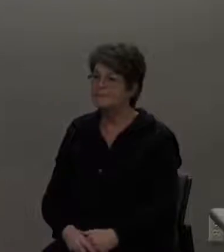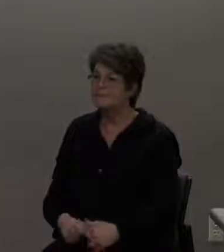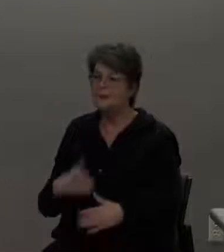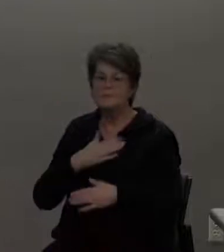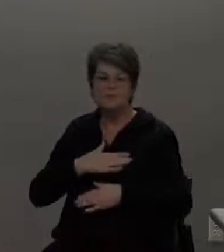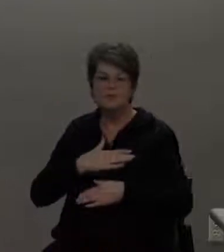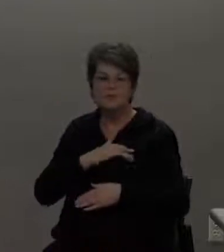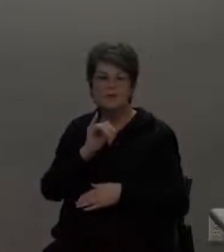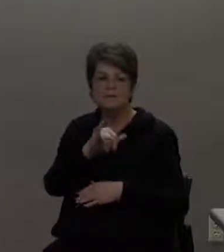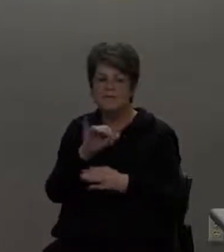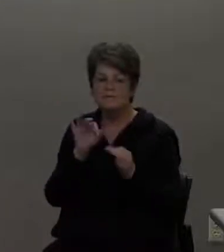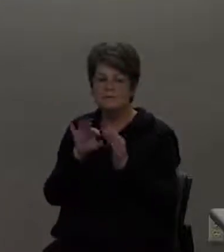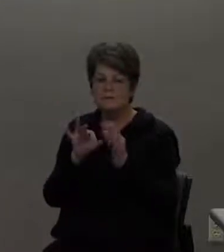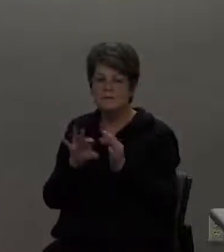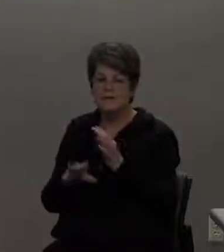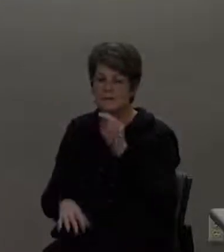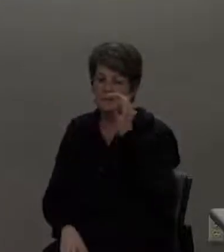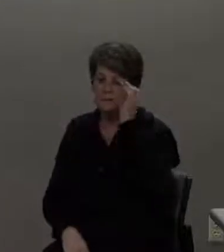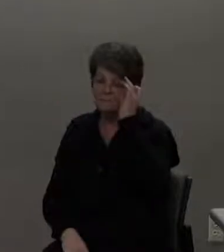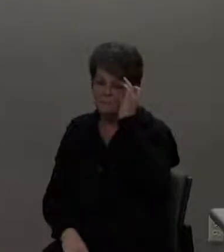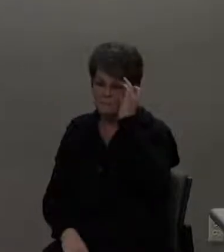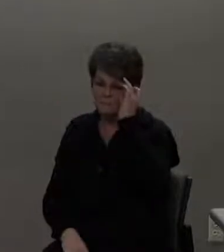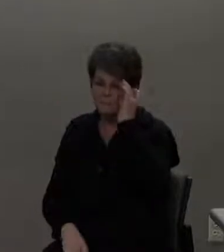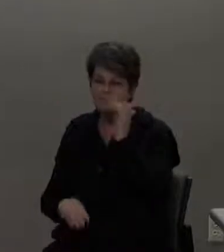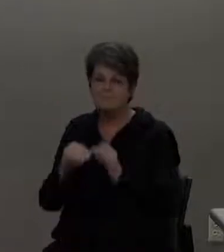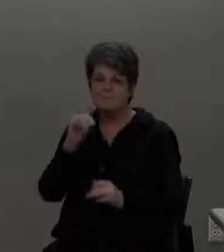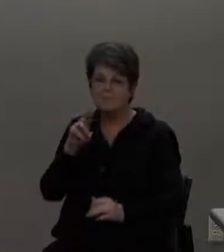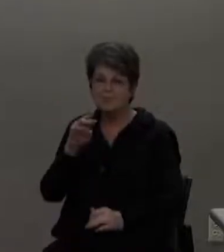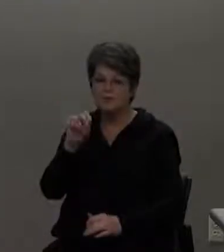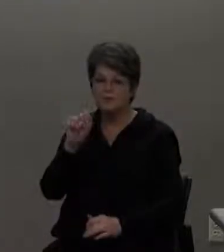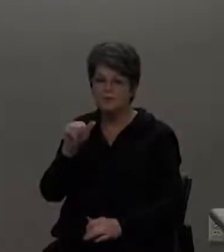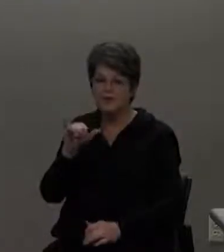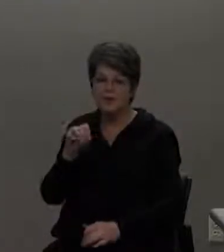I appreciate that feedback. Mr. Mayor, pardon.